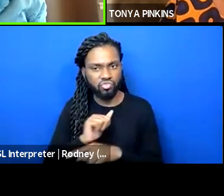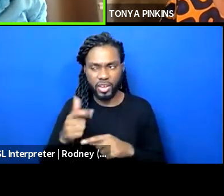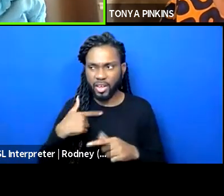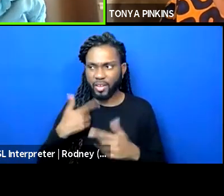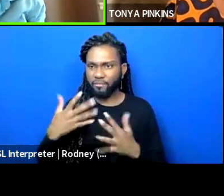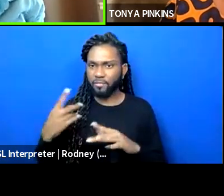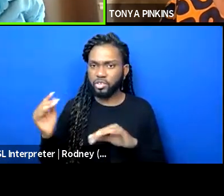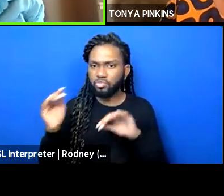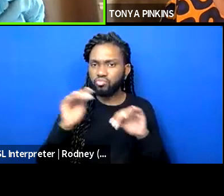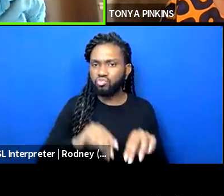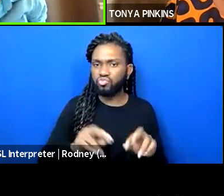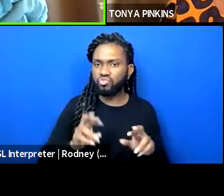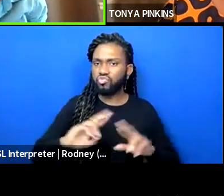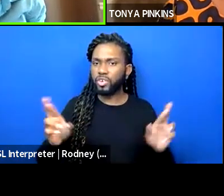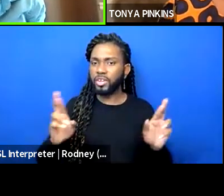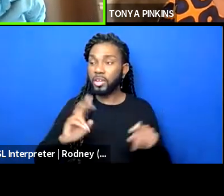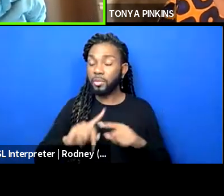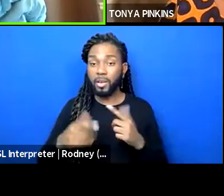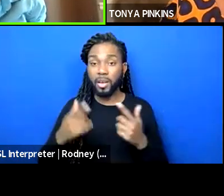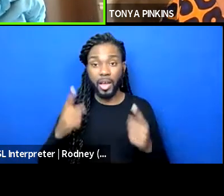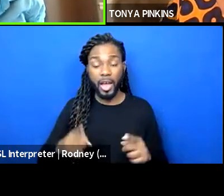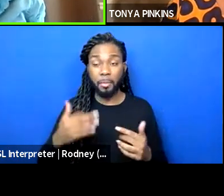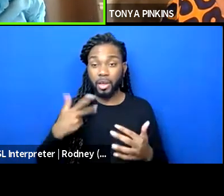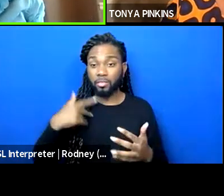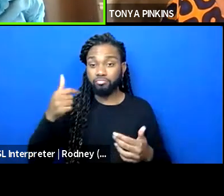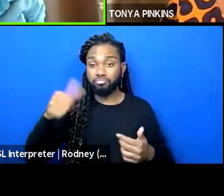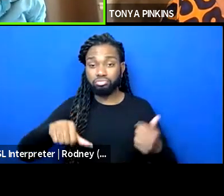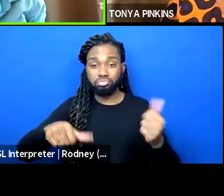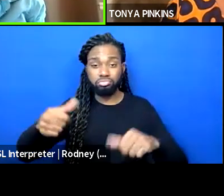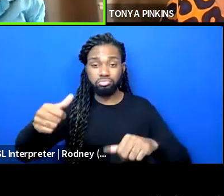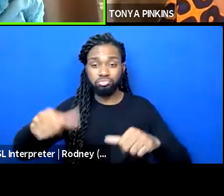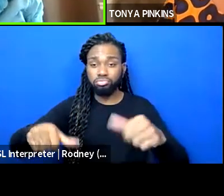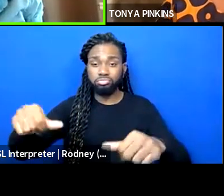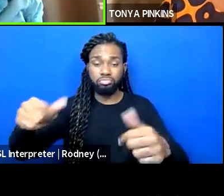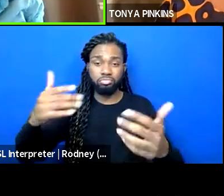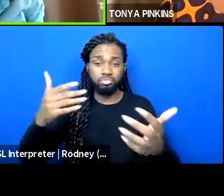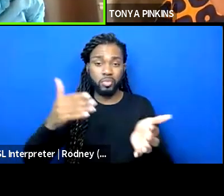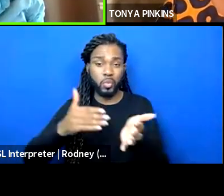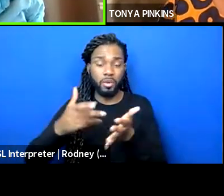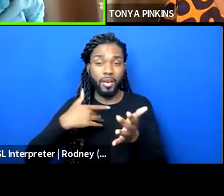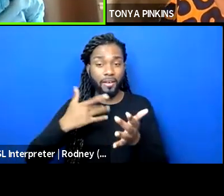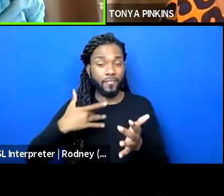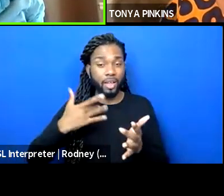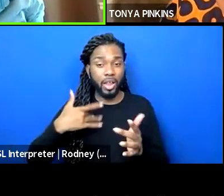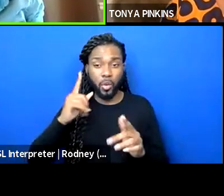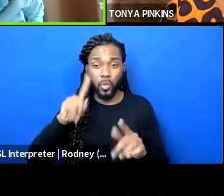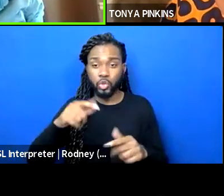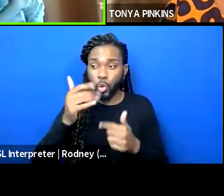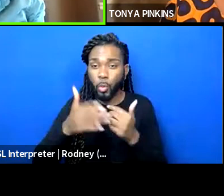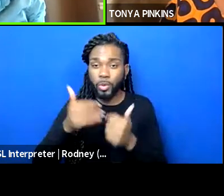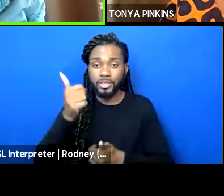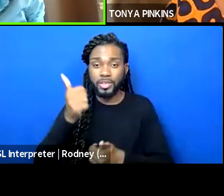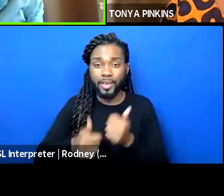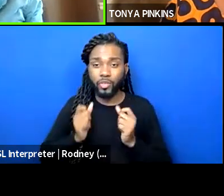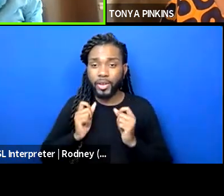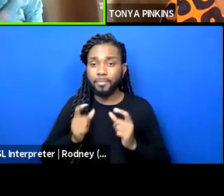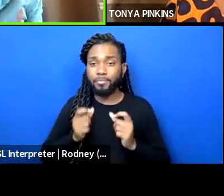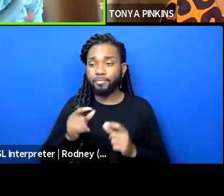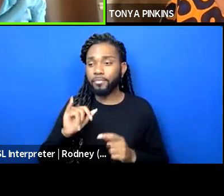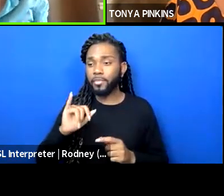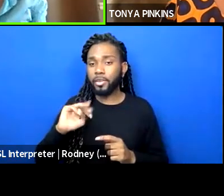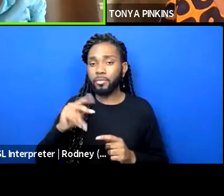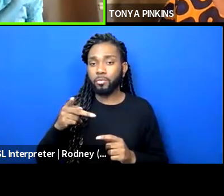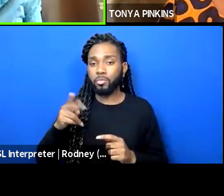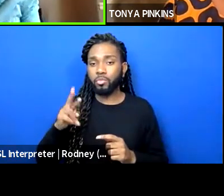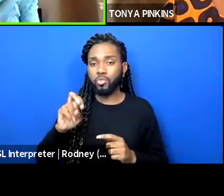And I just, after being turned down, I think I went out on every single improv show from, you know, Mad